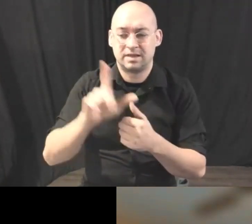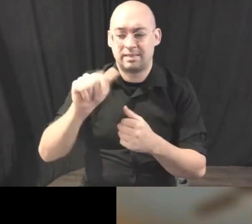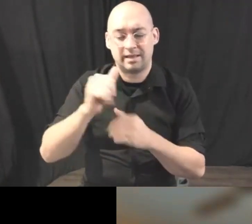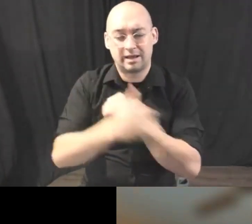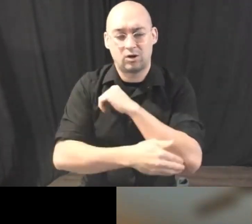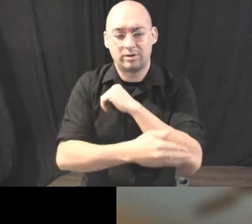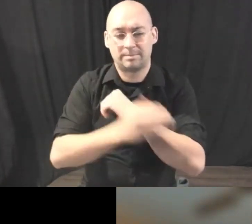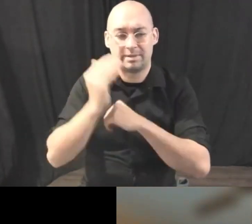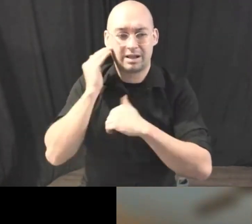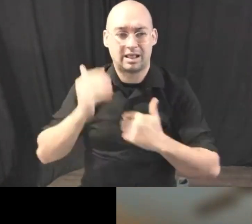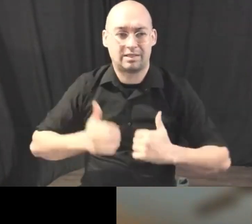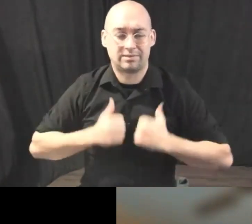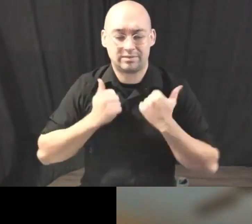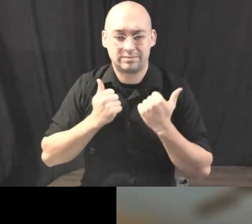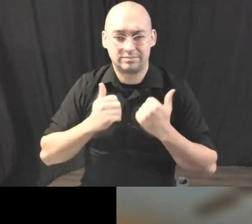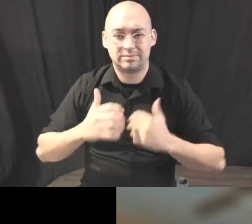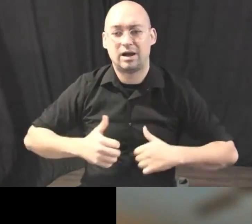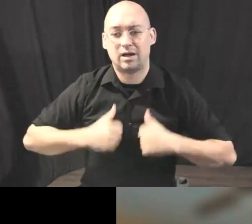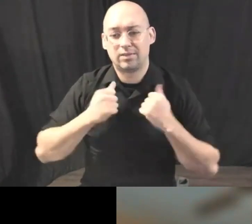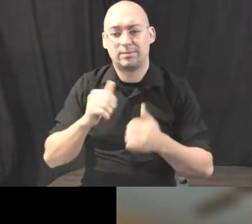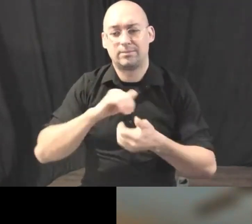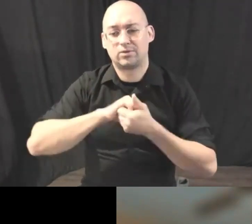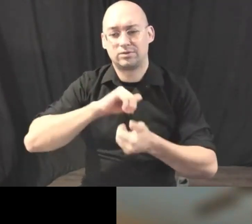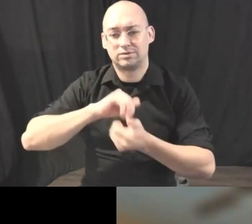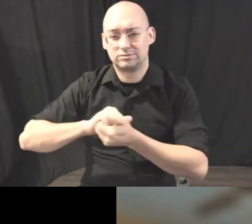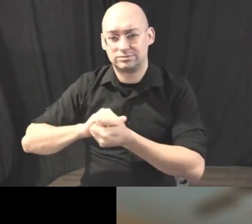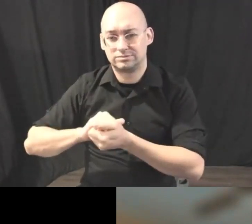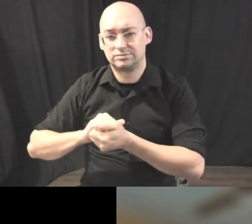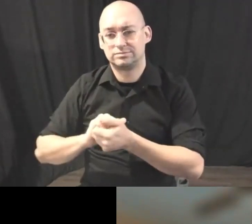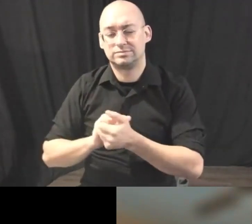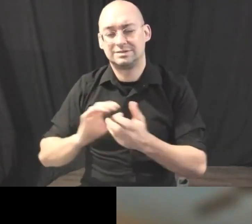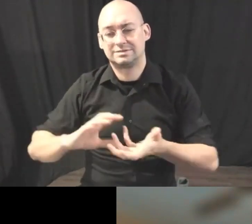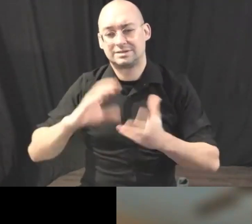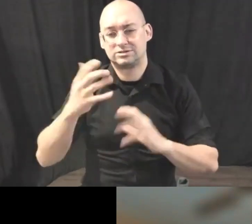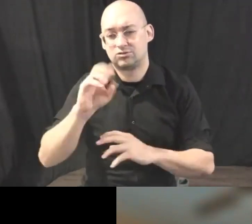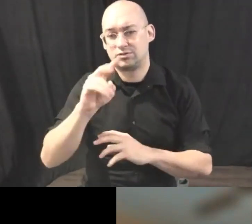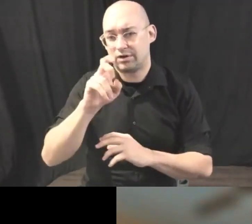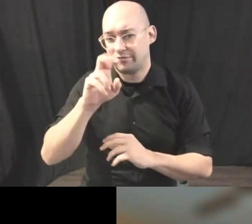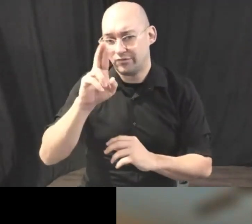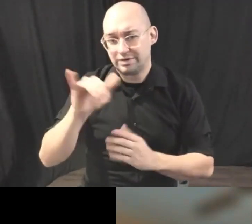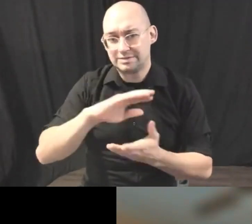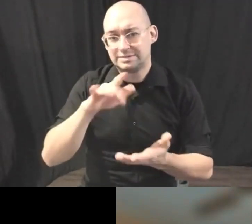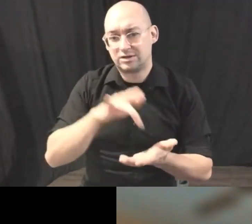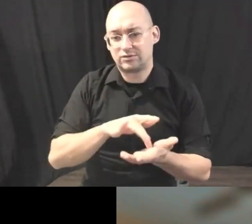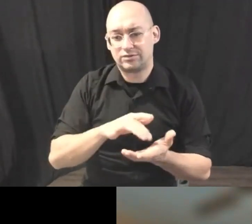healthcare partners, it's others who have been on-site at the Disaster Recovery Center, at the shelter, at the